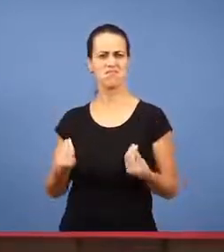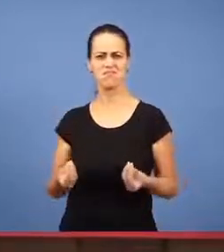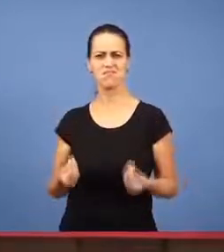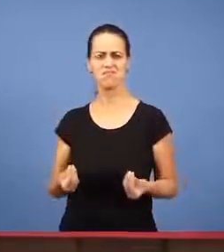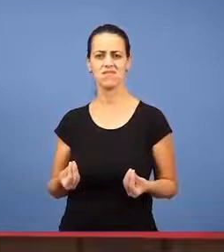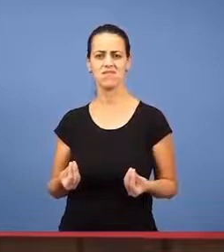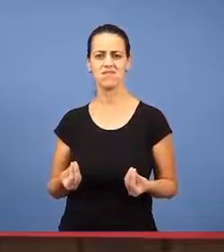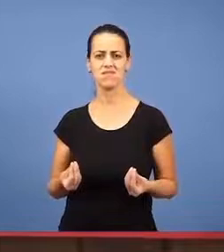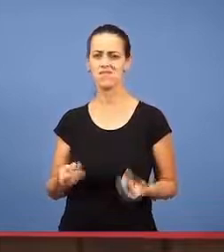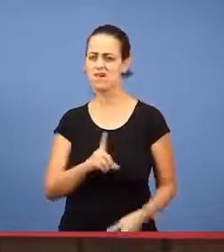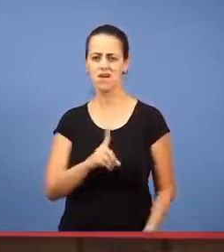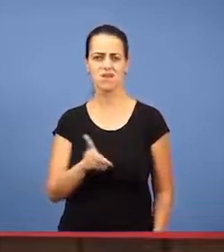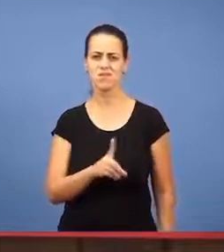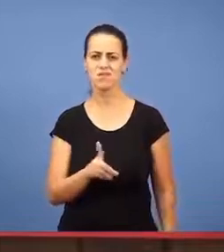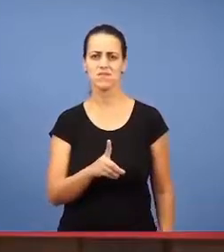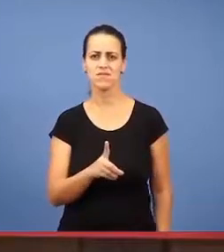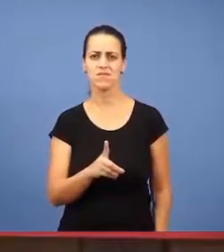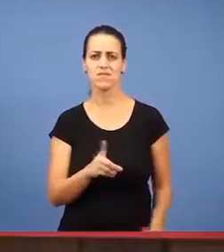ego. No.